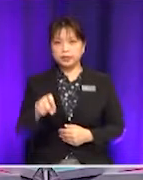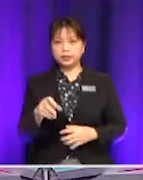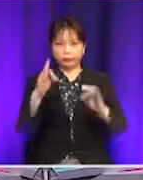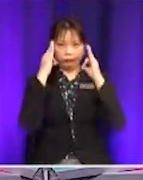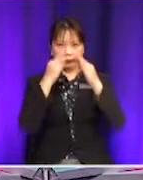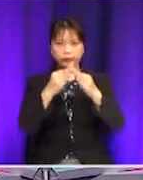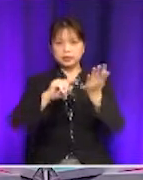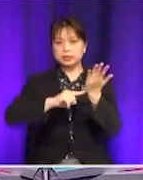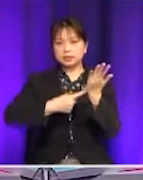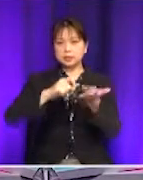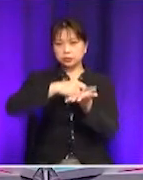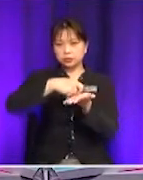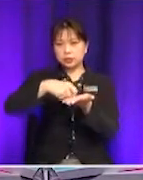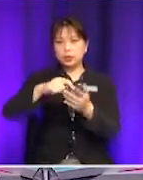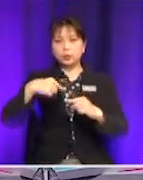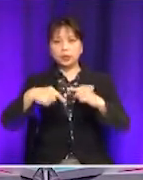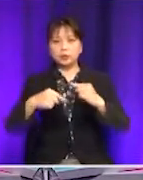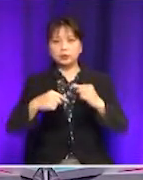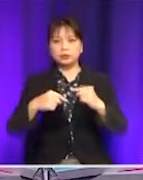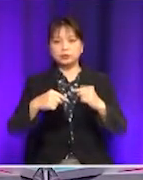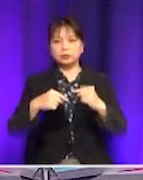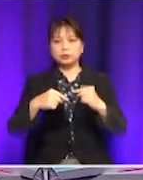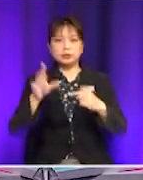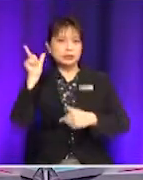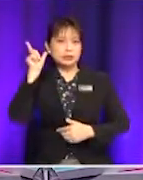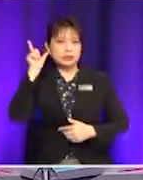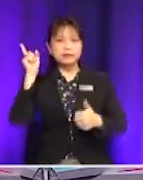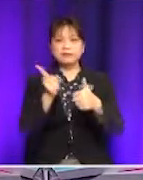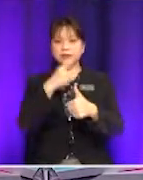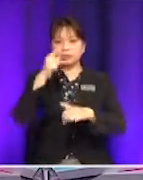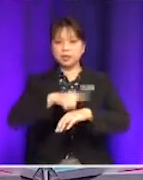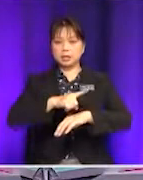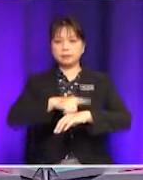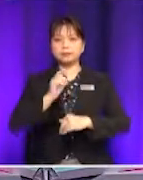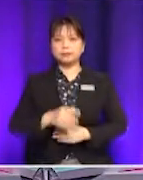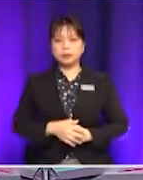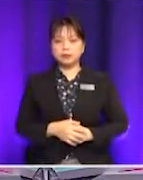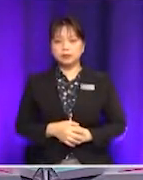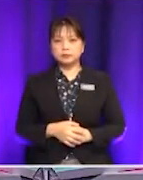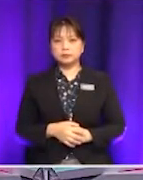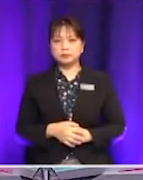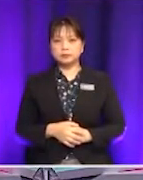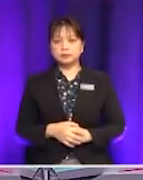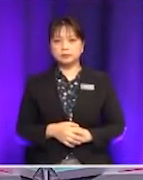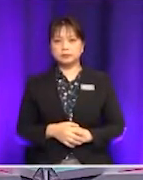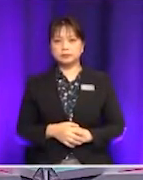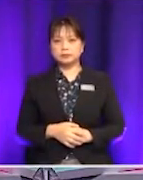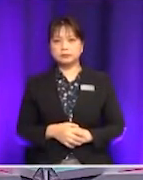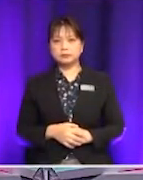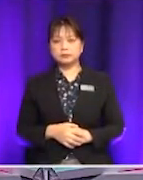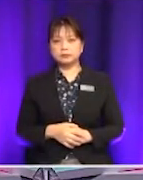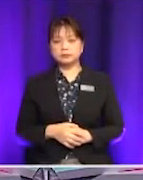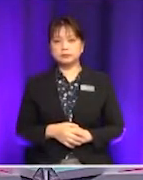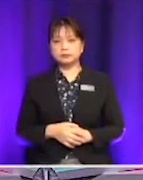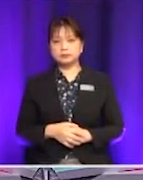start jotting down when it comes to the first round. Don't screw up. So that was the end of our third segment. So